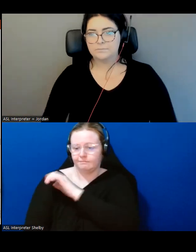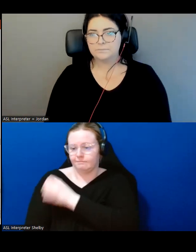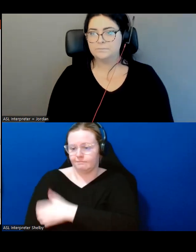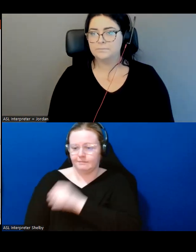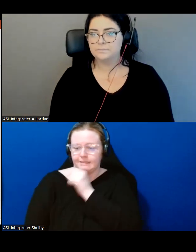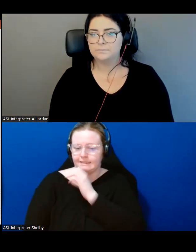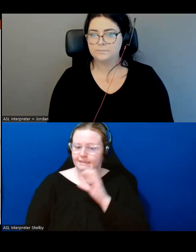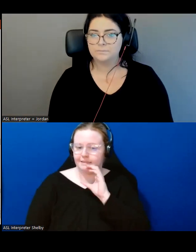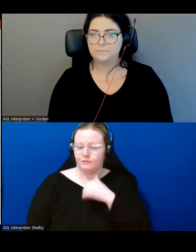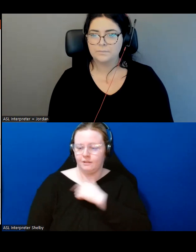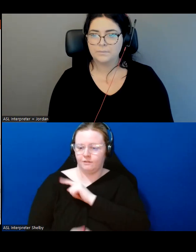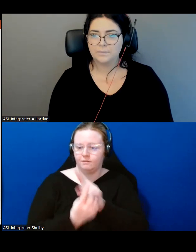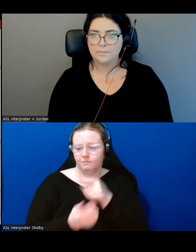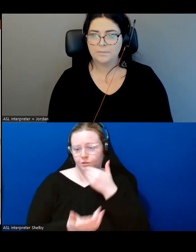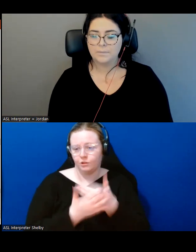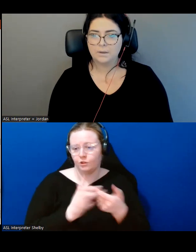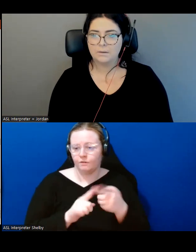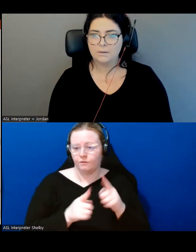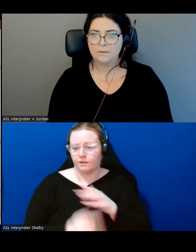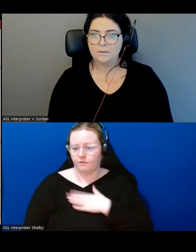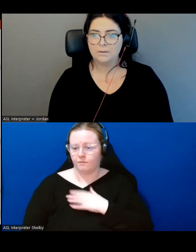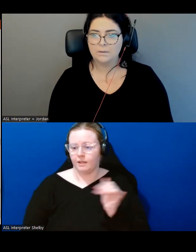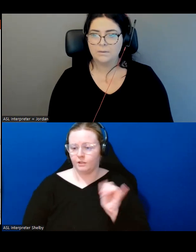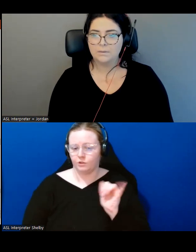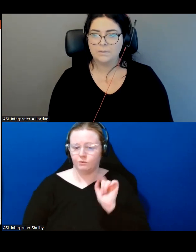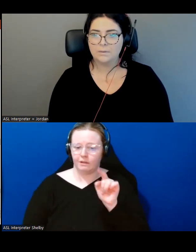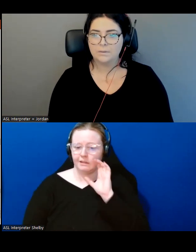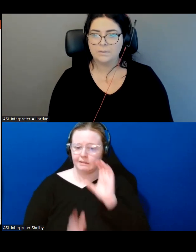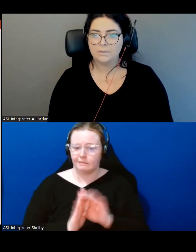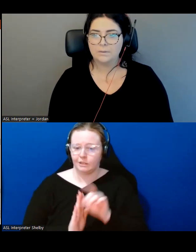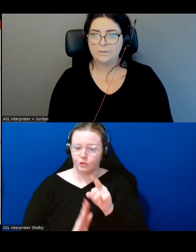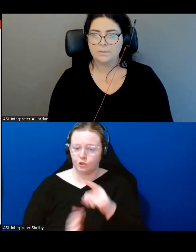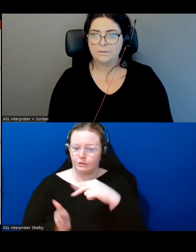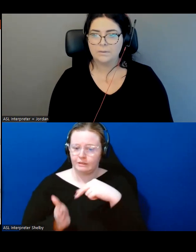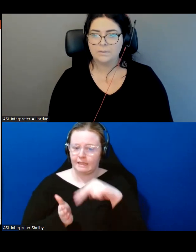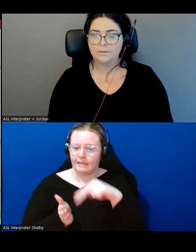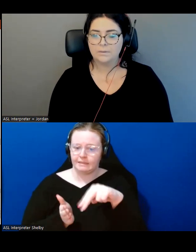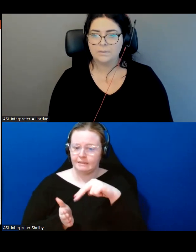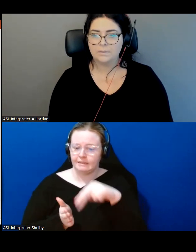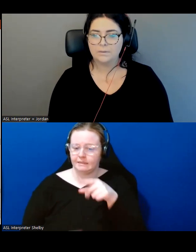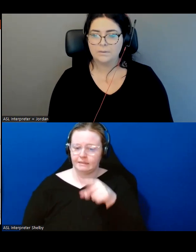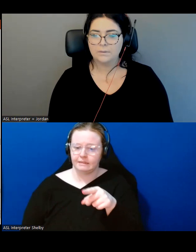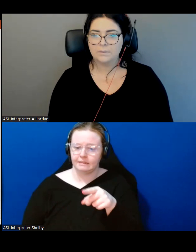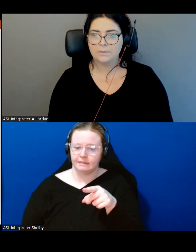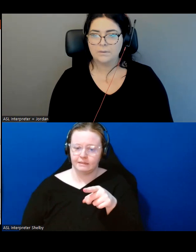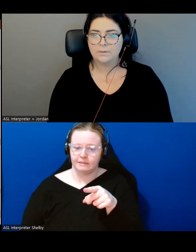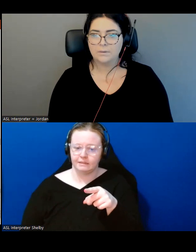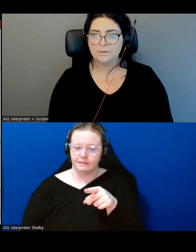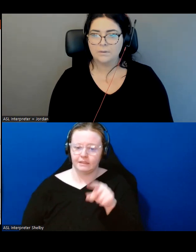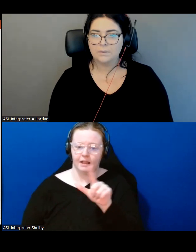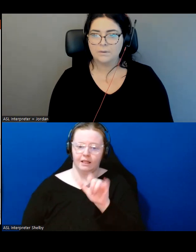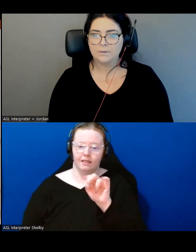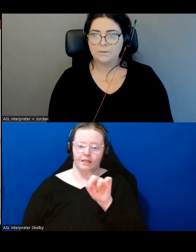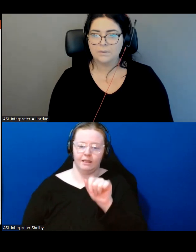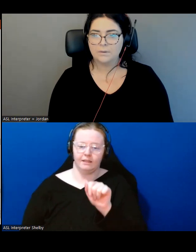met. Very good personal friend of mine as well. And in the picture we have here, this is Linda's in the background there